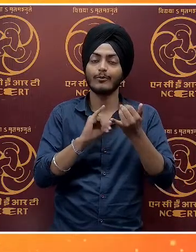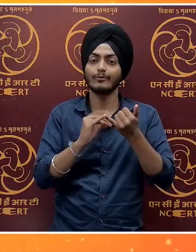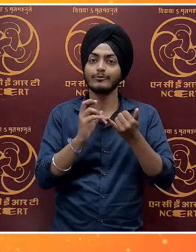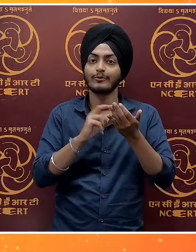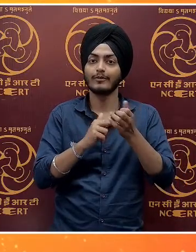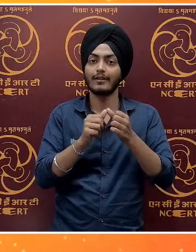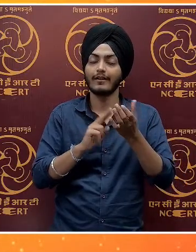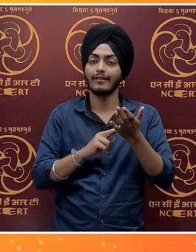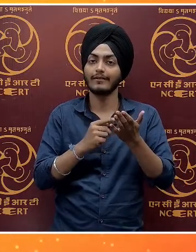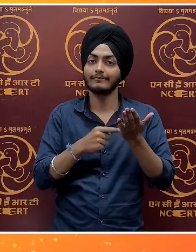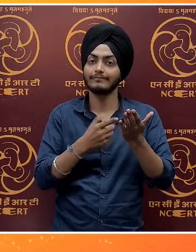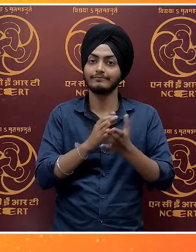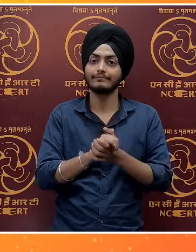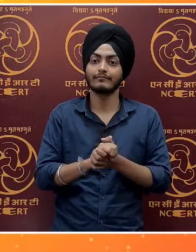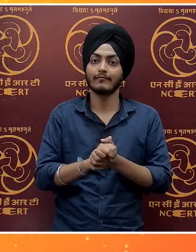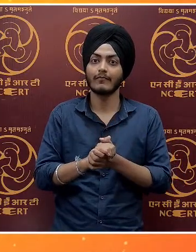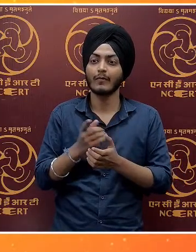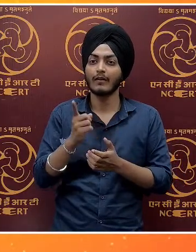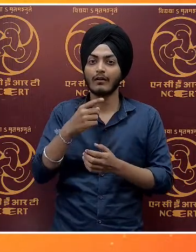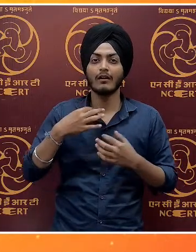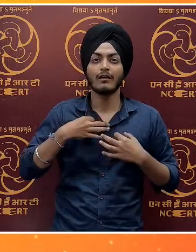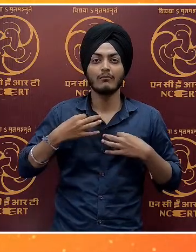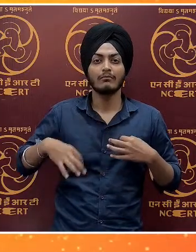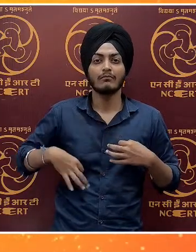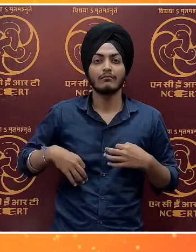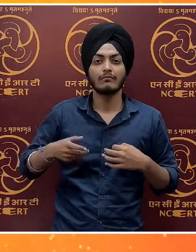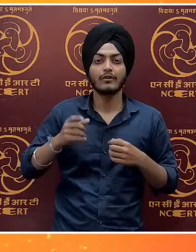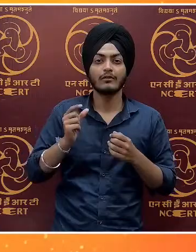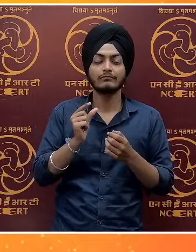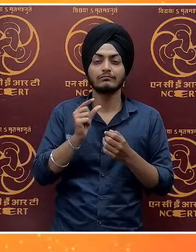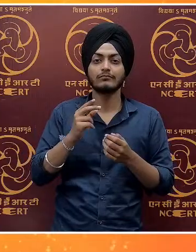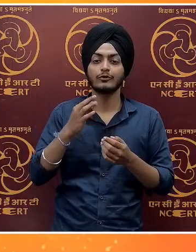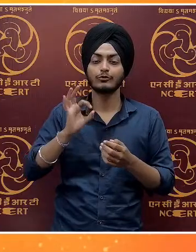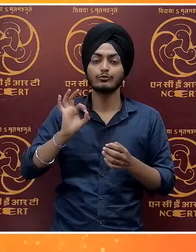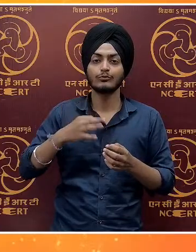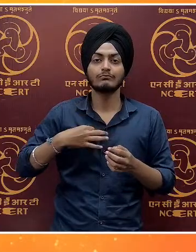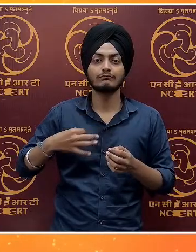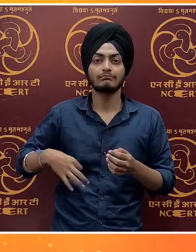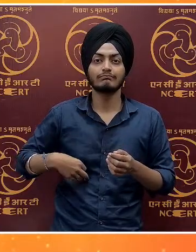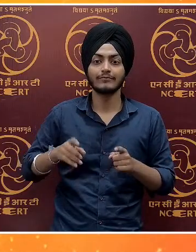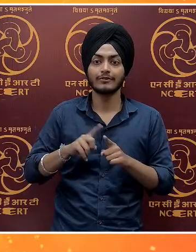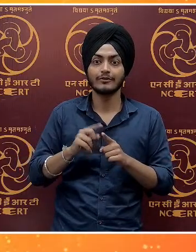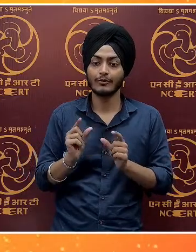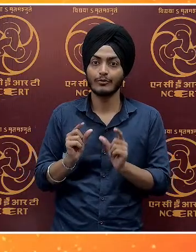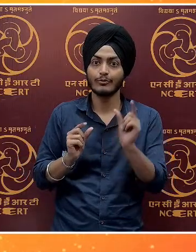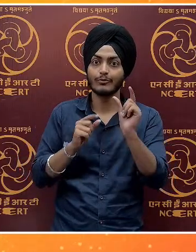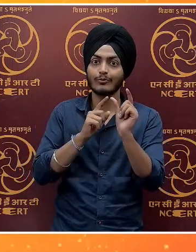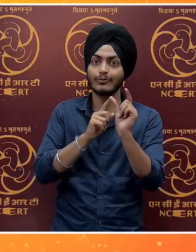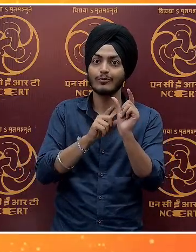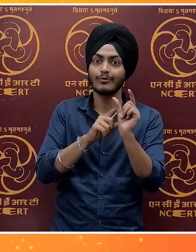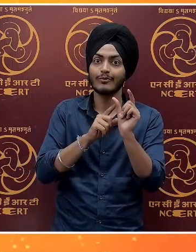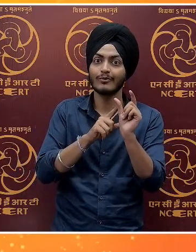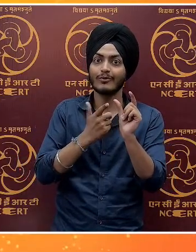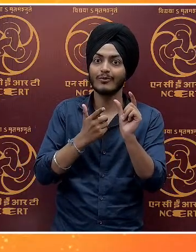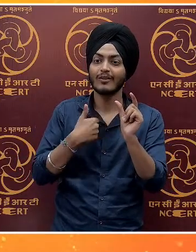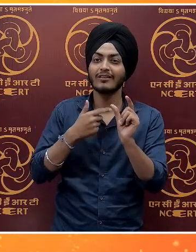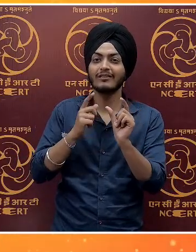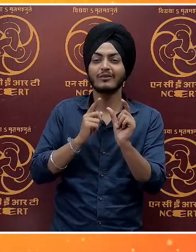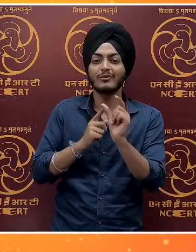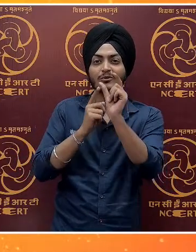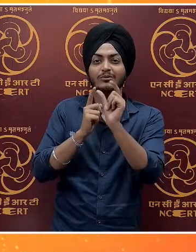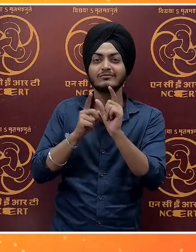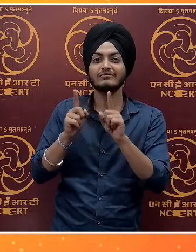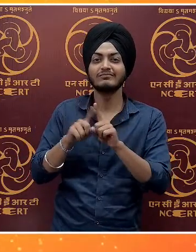I think it's a uniform. Why don't an? Because it's you. But it doesn't sound